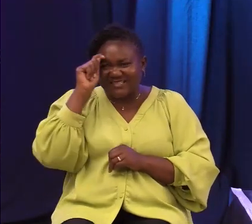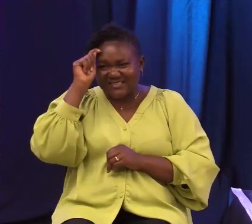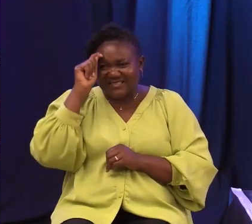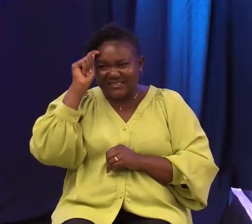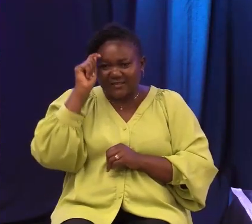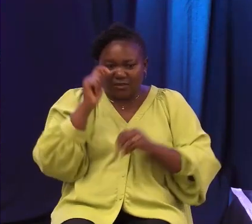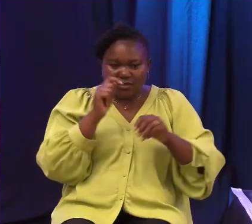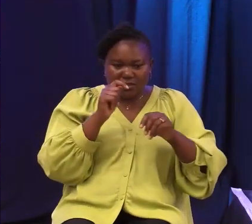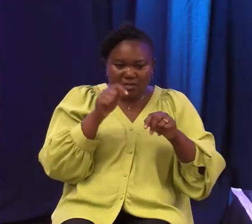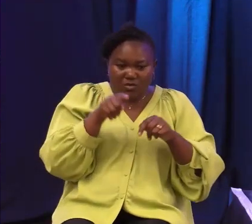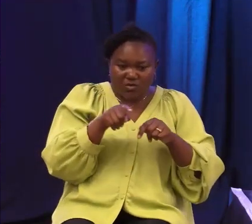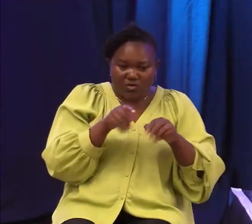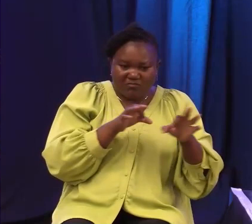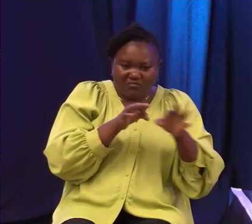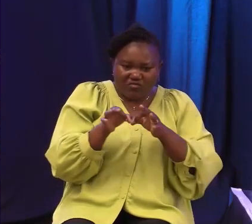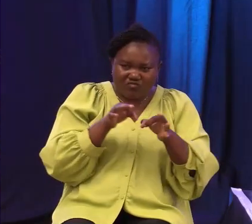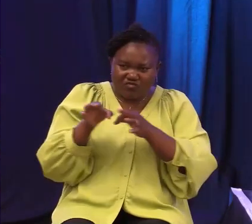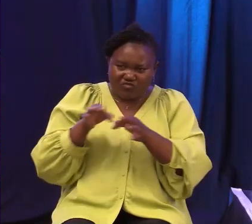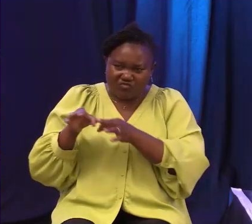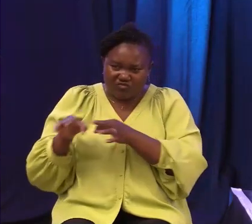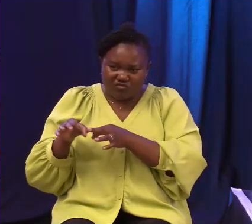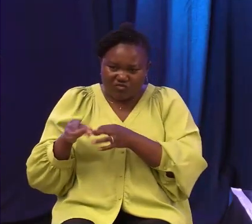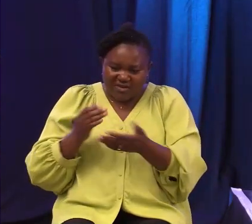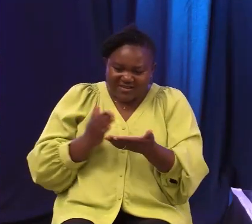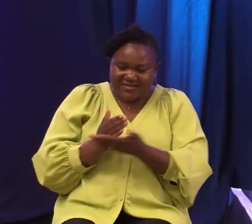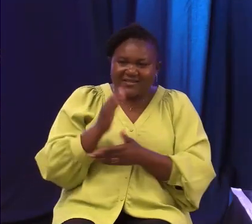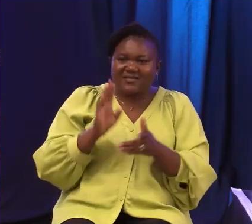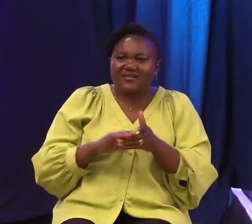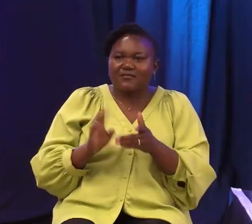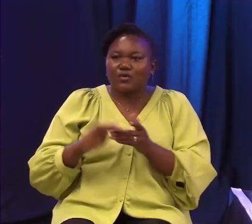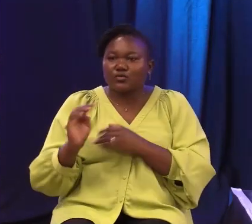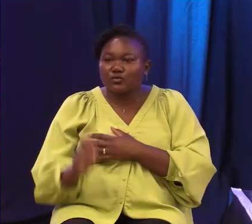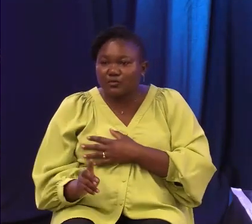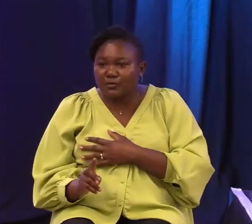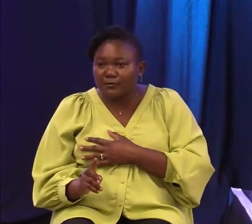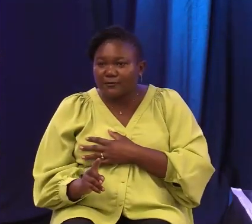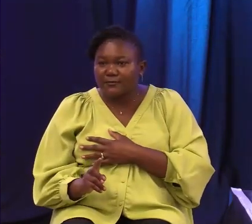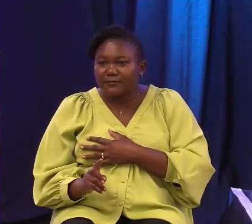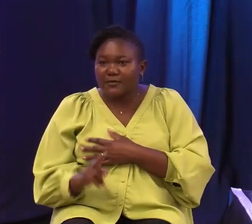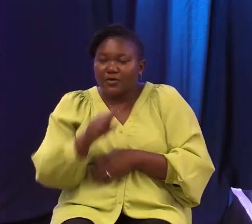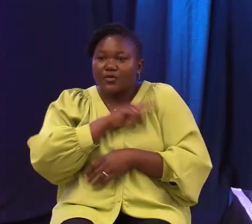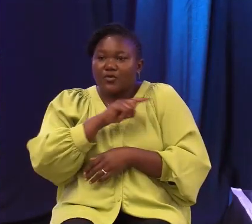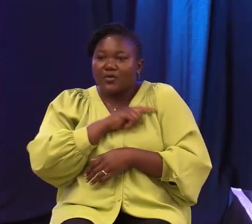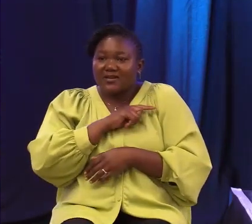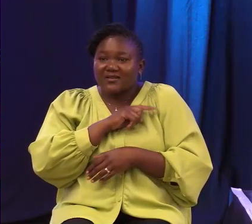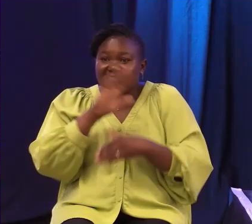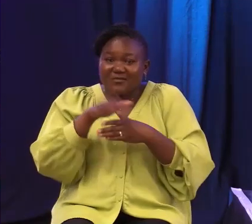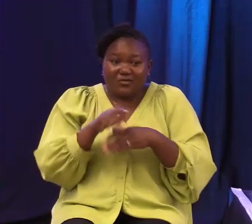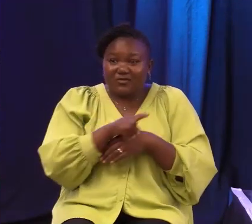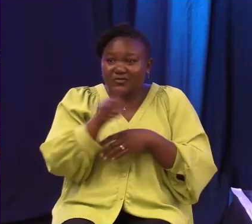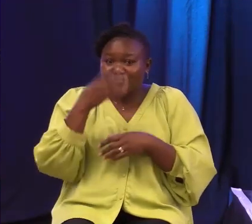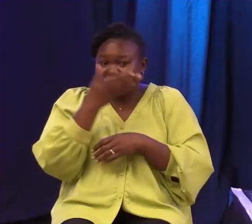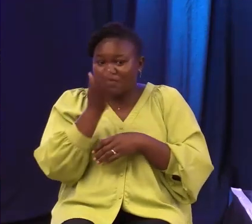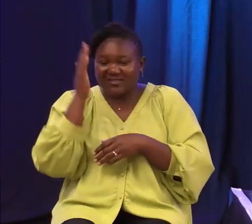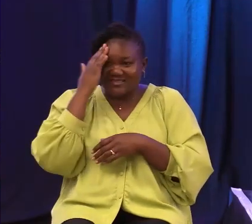used to explain what rights are all about. Because, as you all know, there